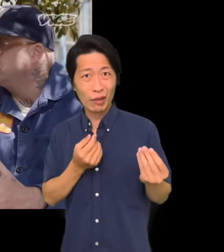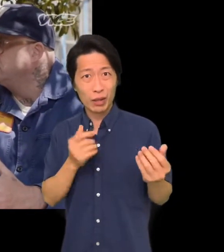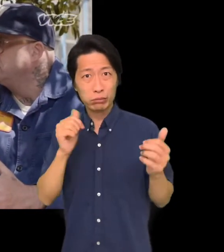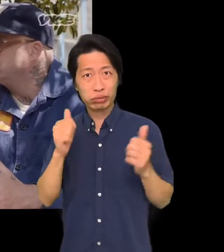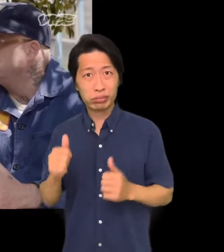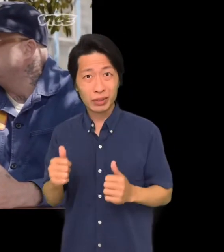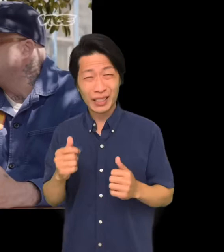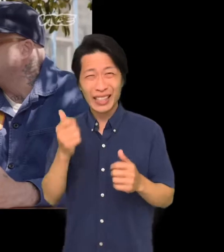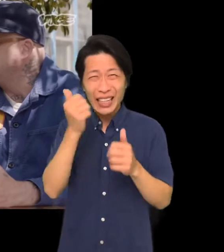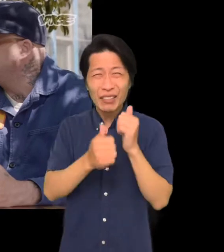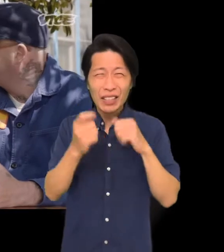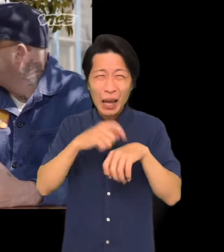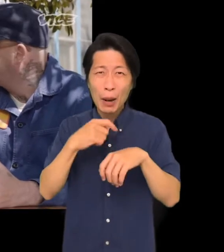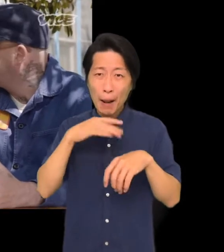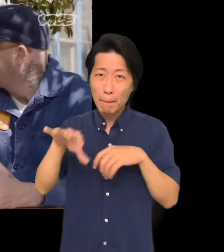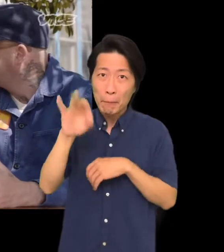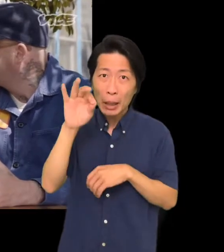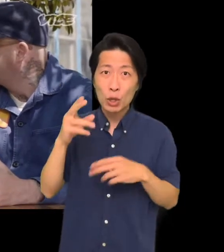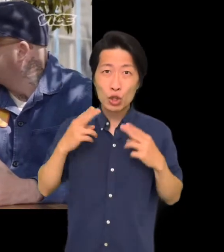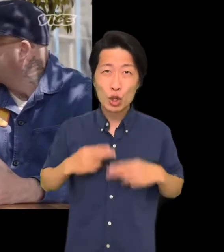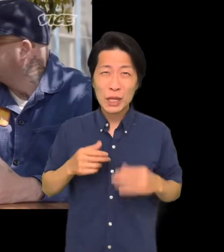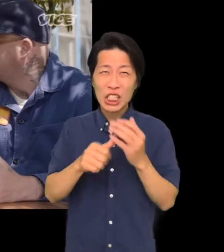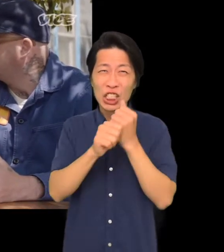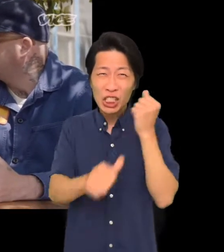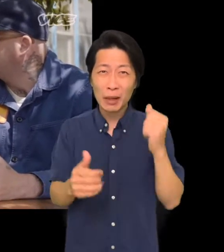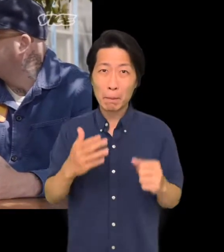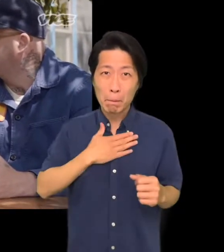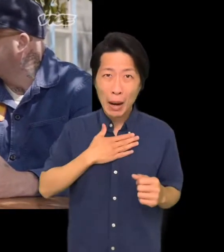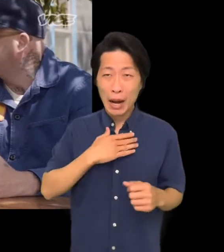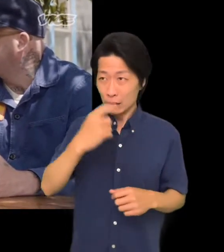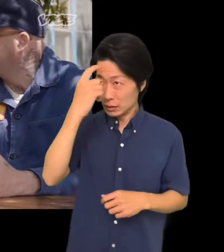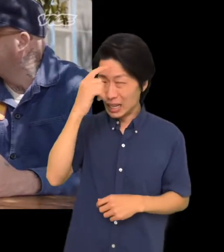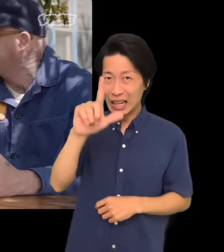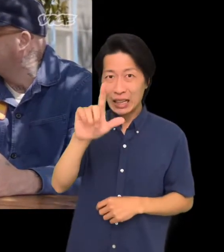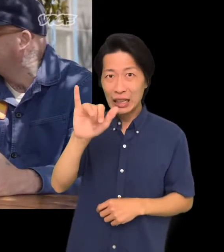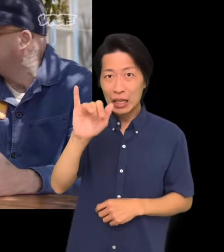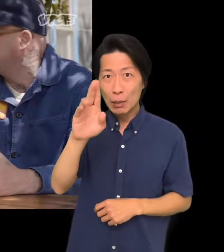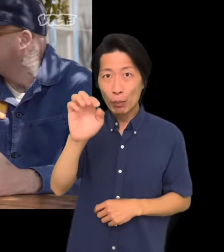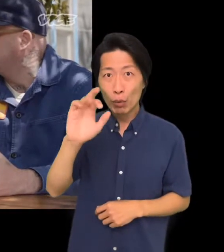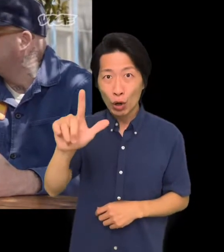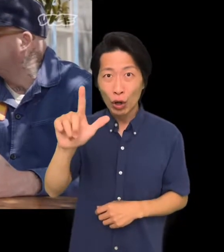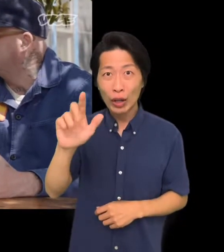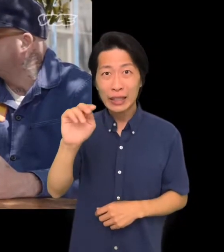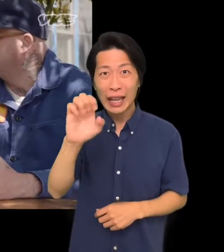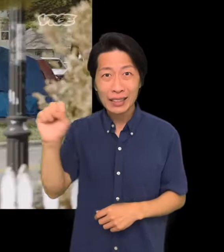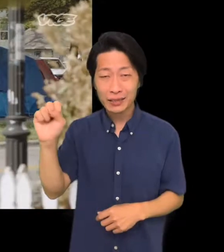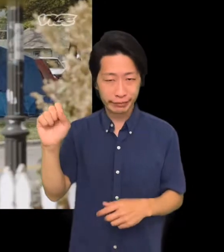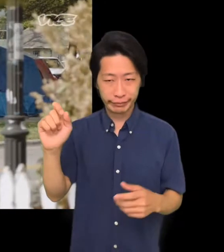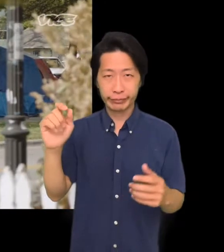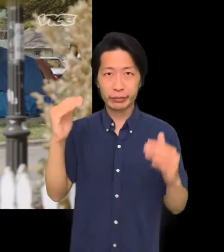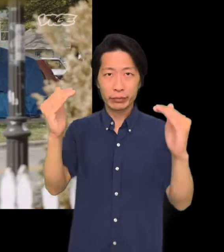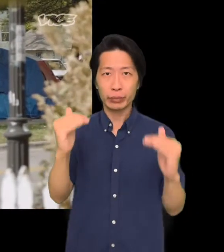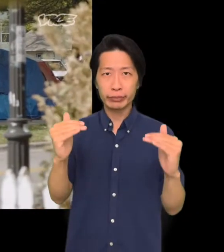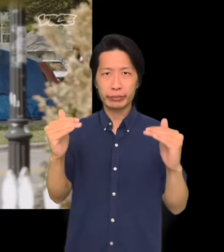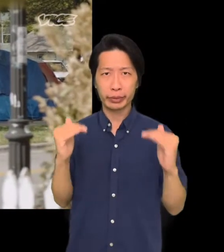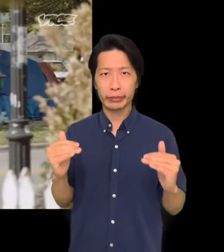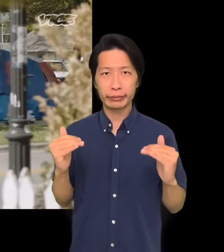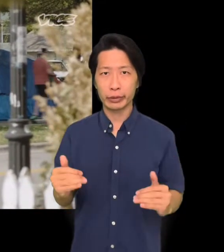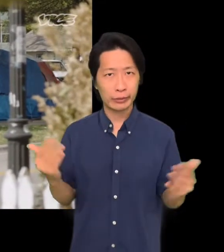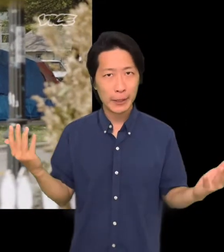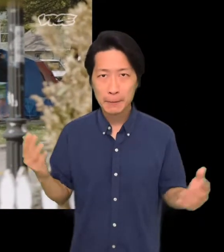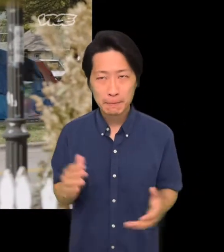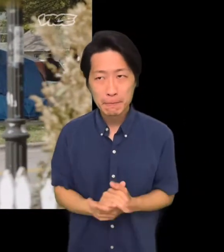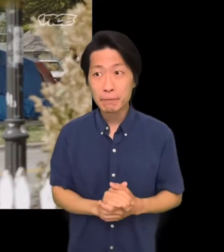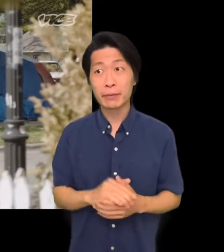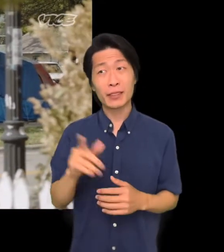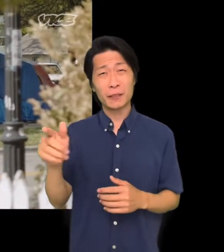Every time I have to pick up human shit, my liberalness just got lowered one more notch. Austin isn't the only